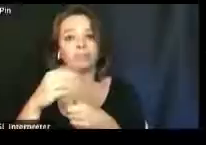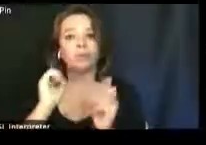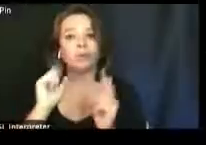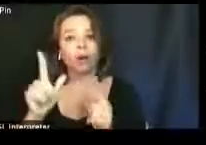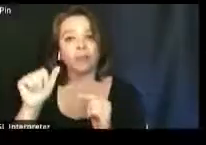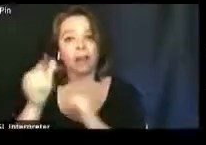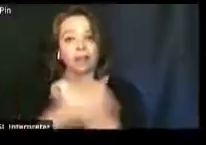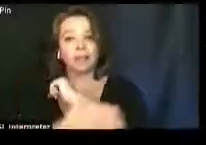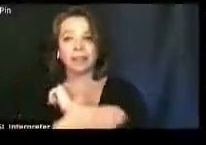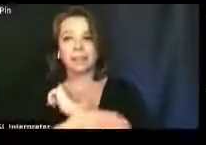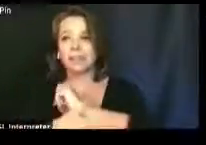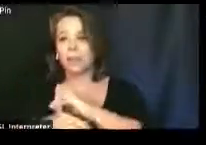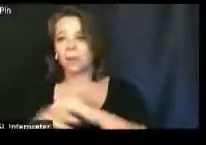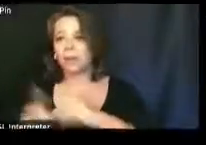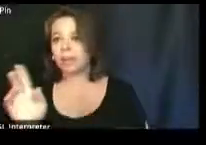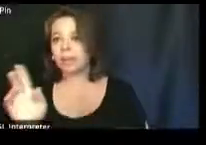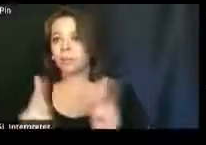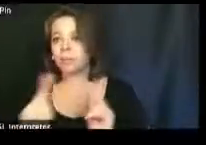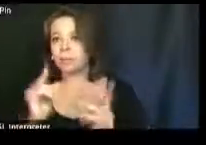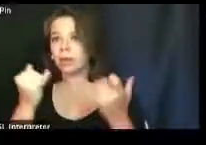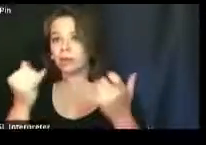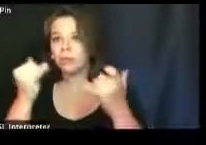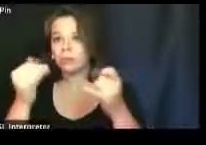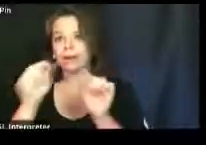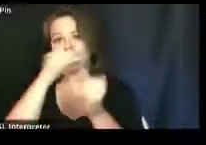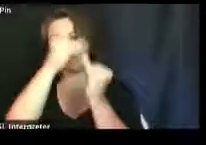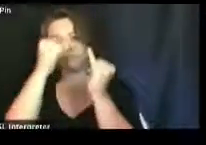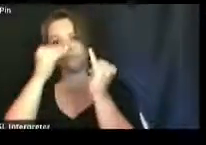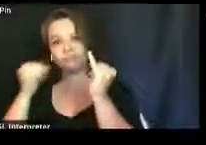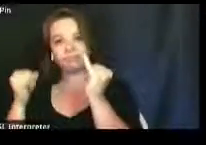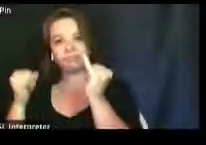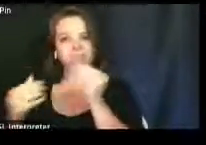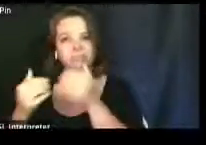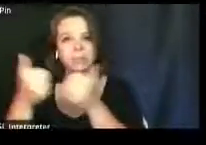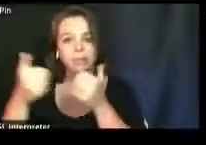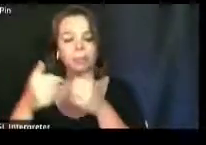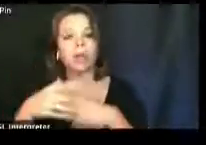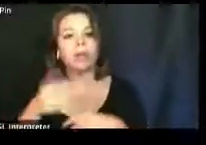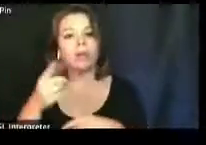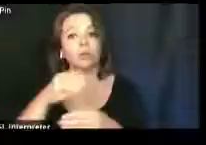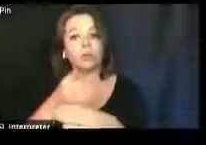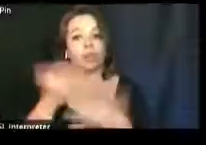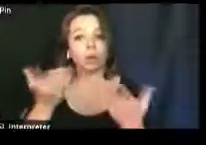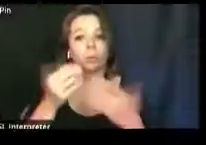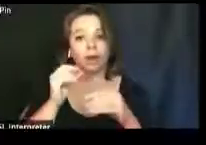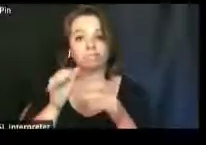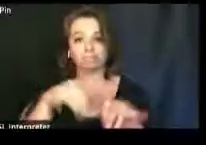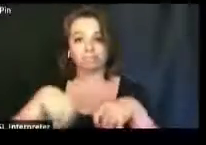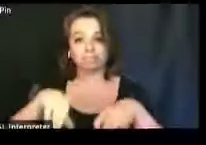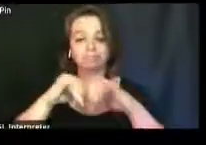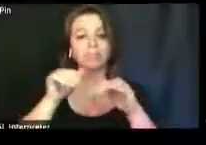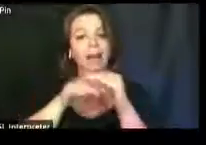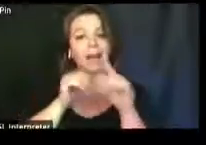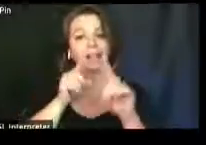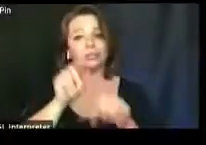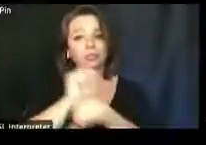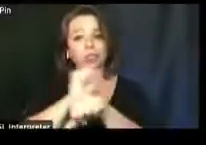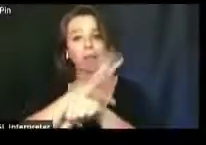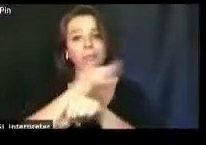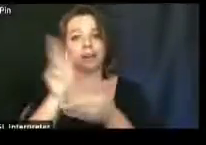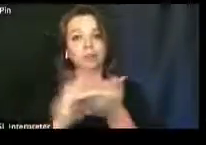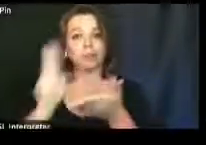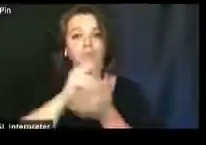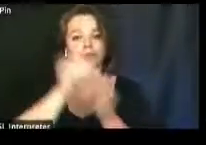currently carved out. Residents from our community share this in common. Access to jobs and universities lie to the south of